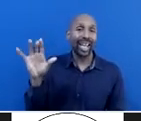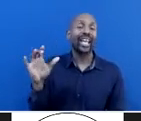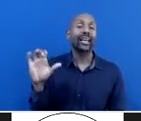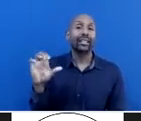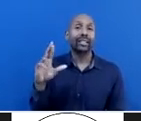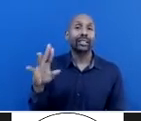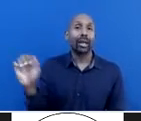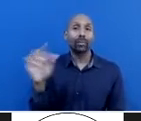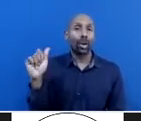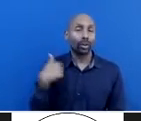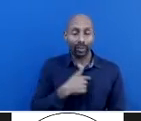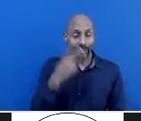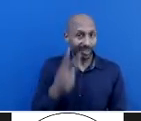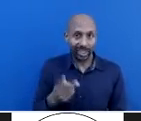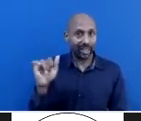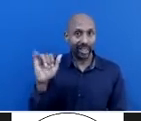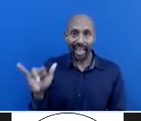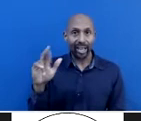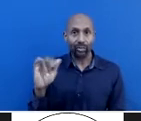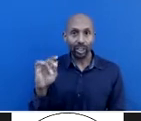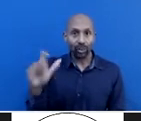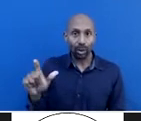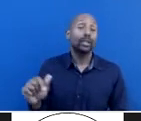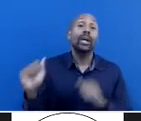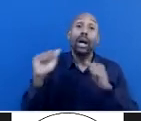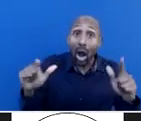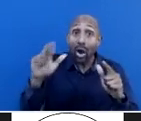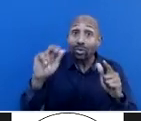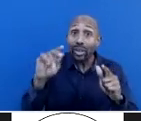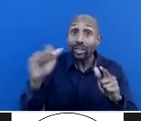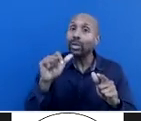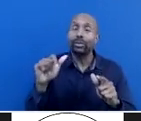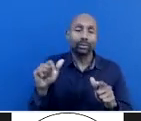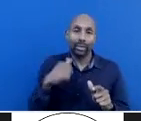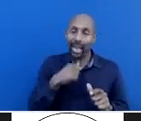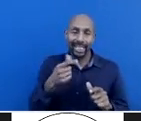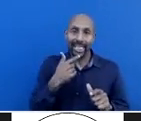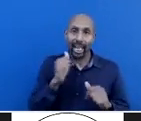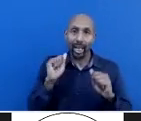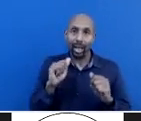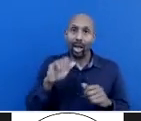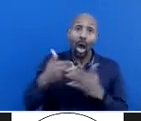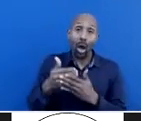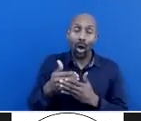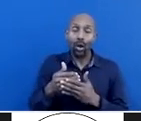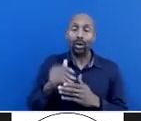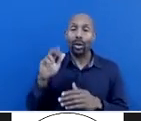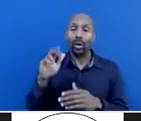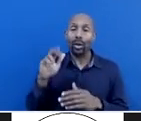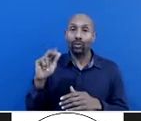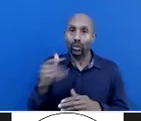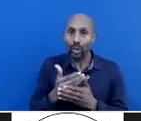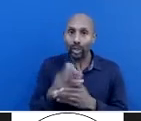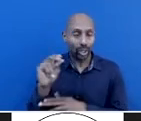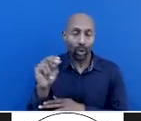said all rituals are good. Do not quote me as having said that, because white supremacy has